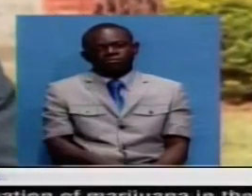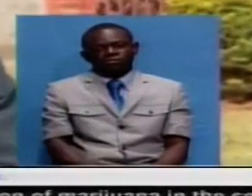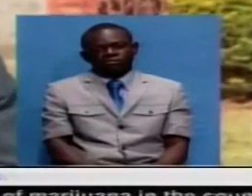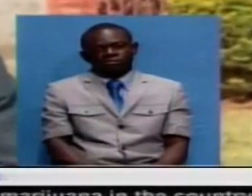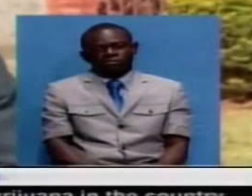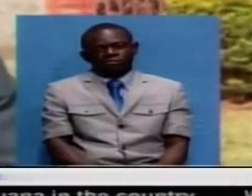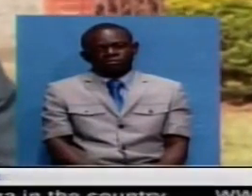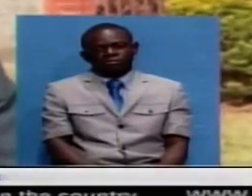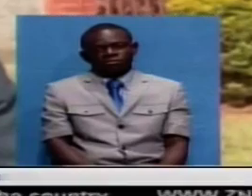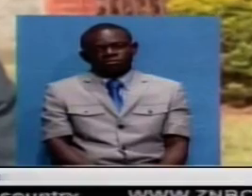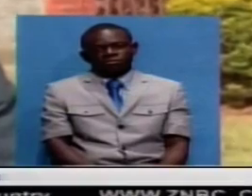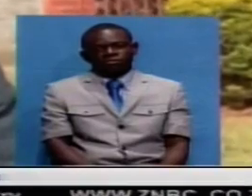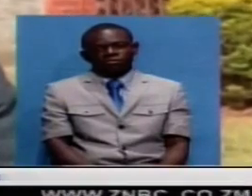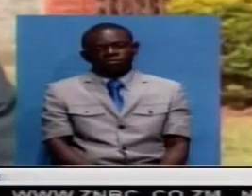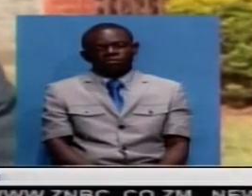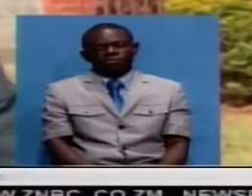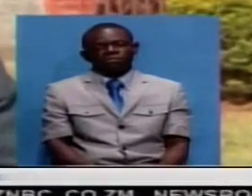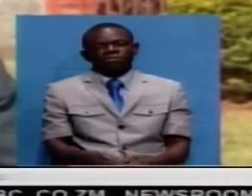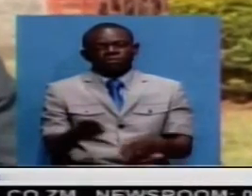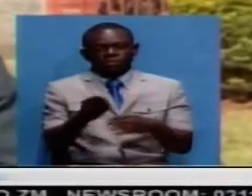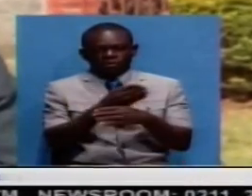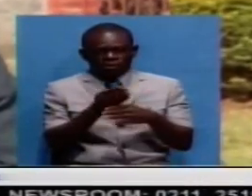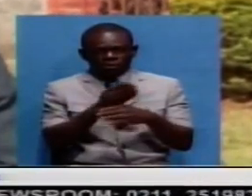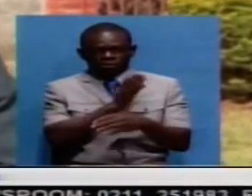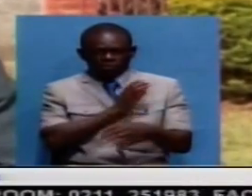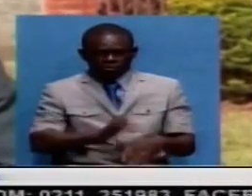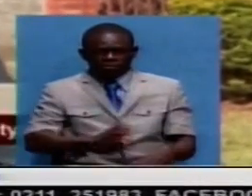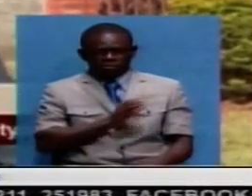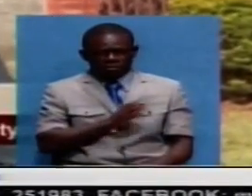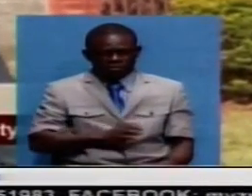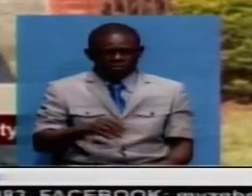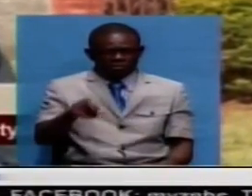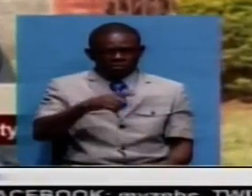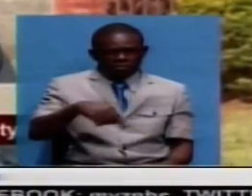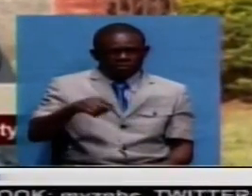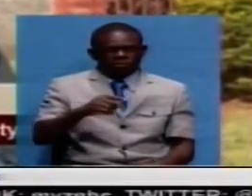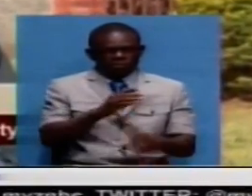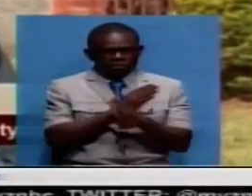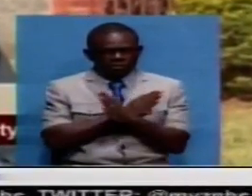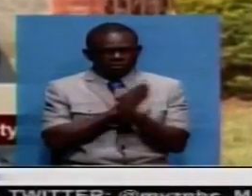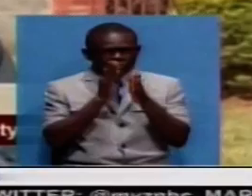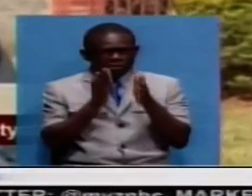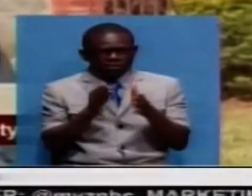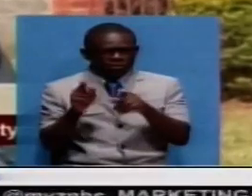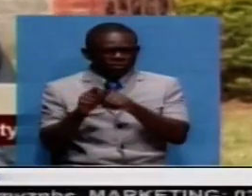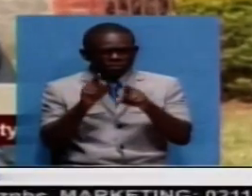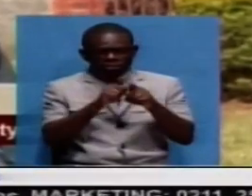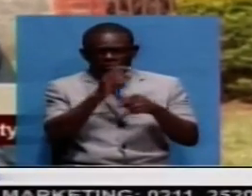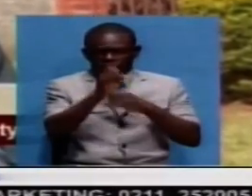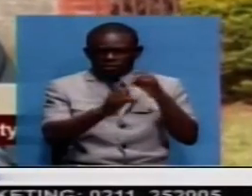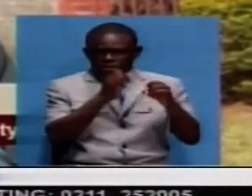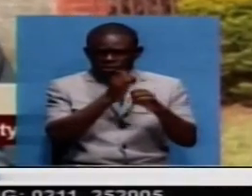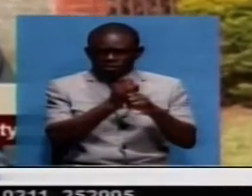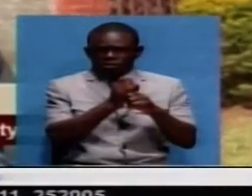at the forefront of encouraging investment by local as well as international investors, we feel that this is